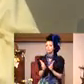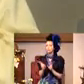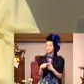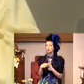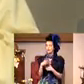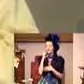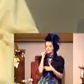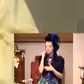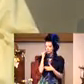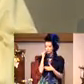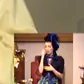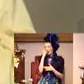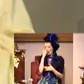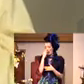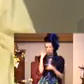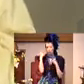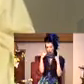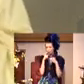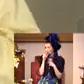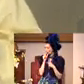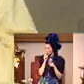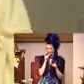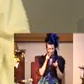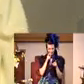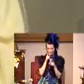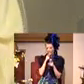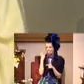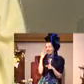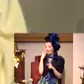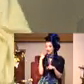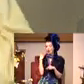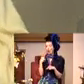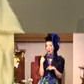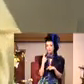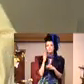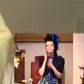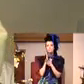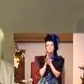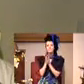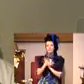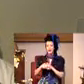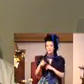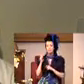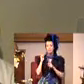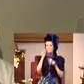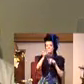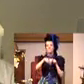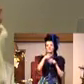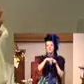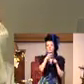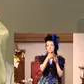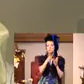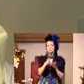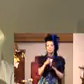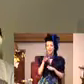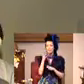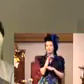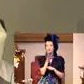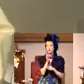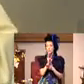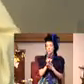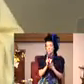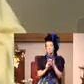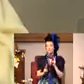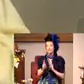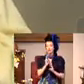being strange, wondering who they were, mm-hmm. thinking they were only going to be fishers of a few people. And look, 2,000 years ago, look